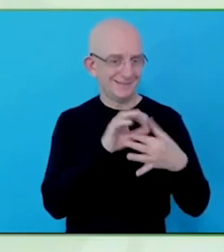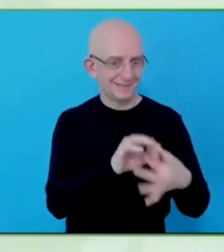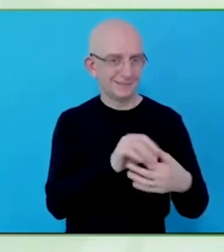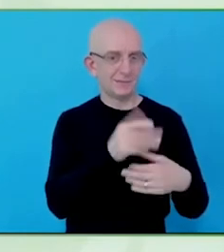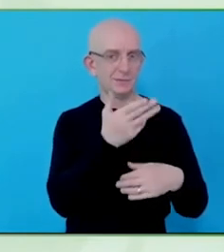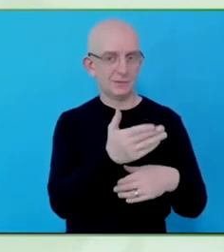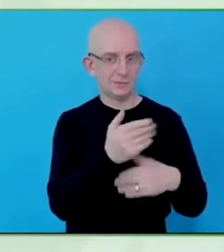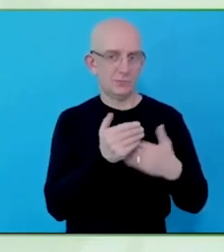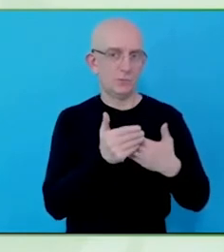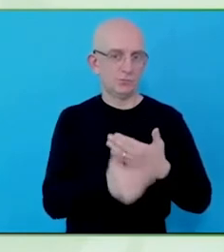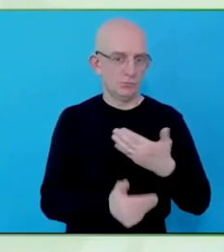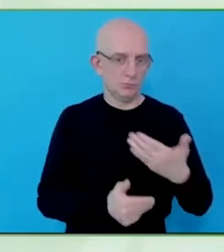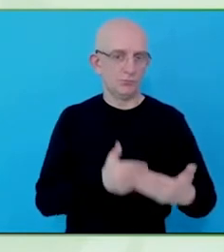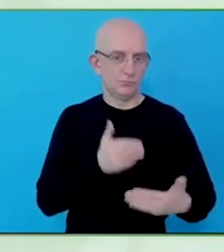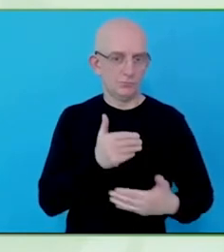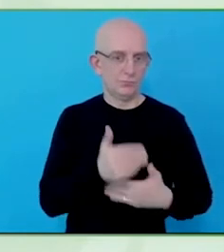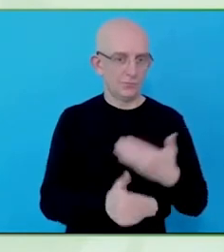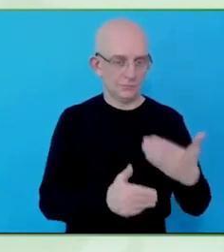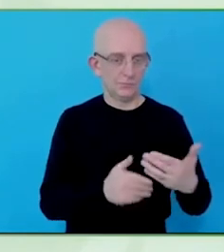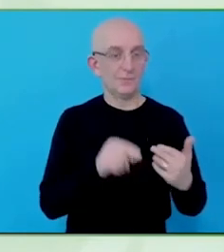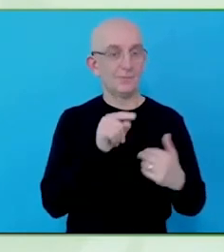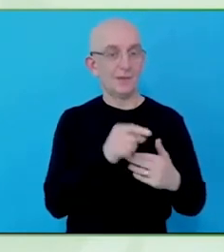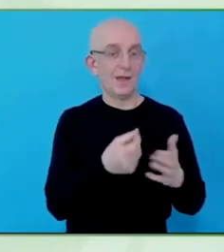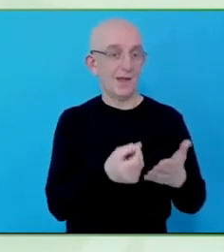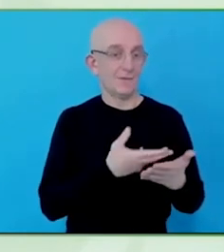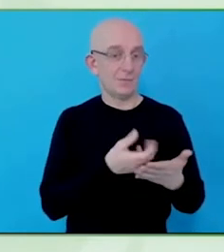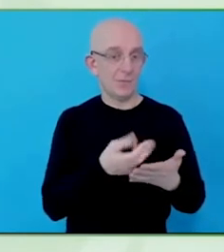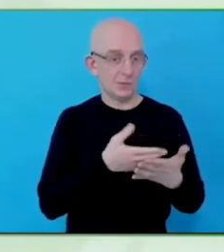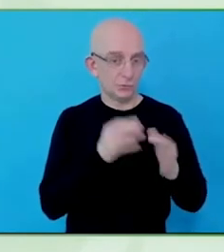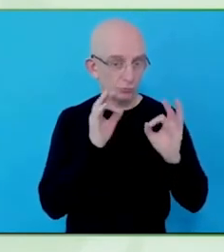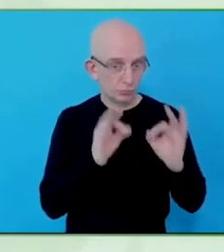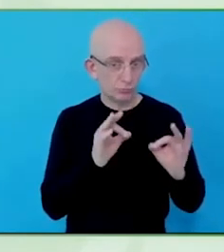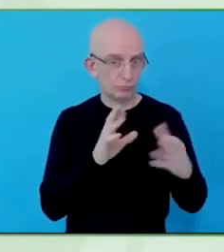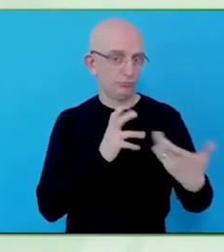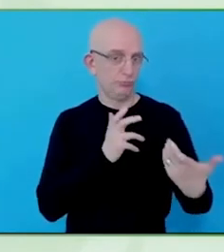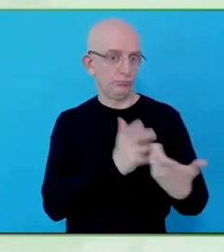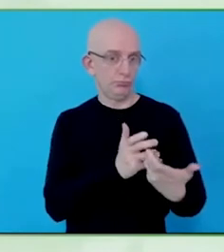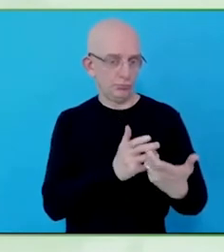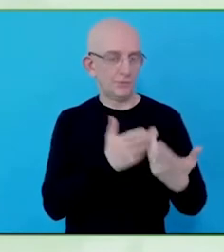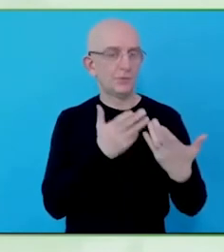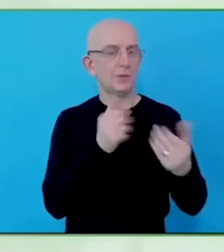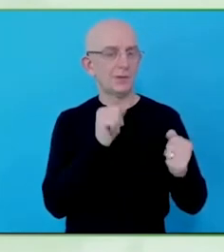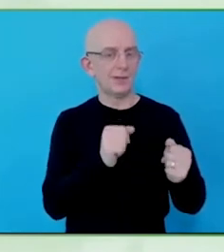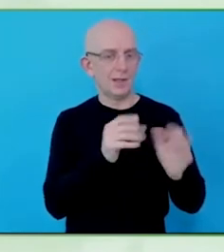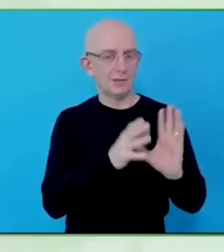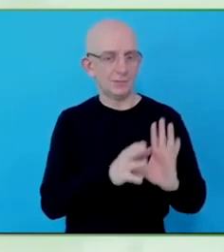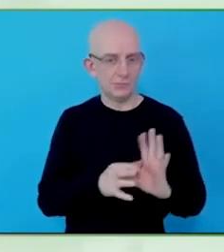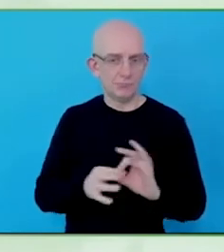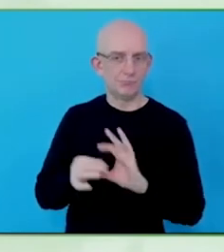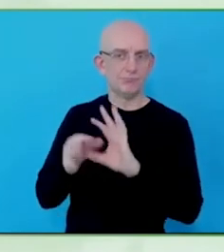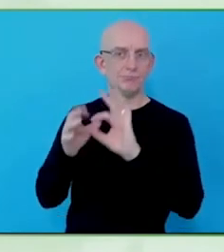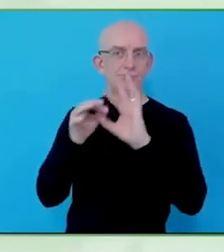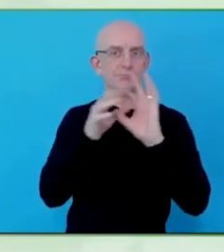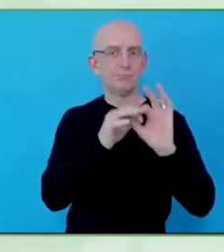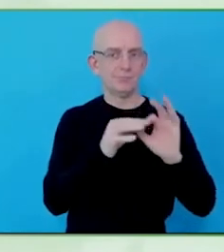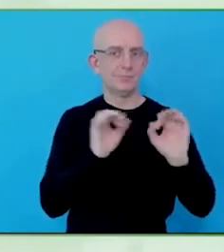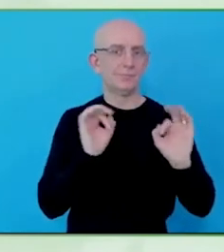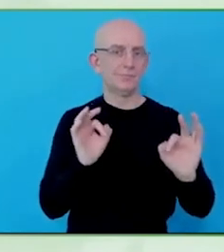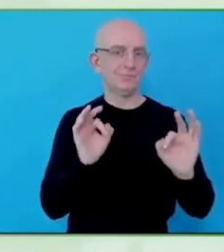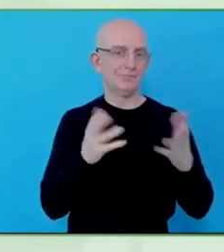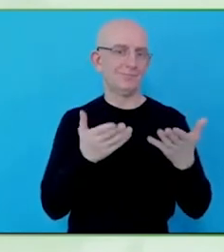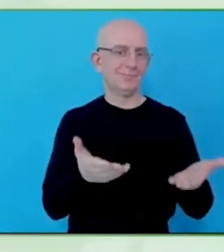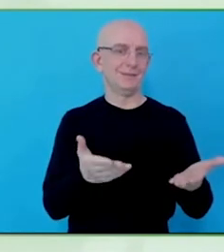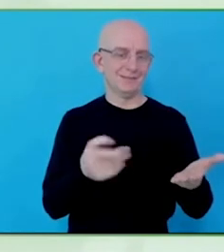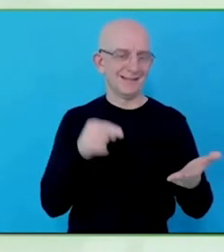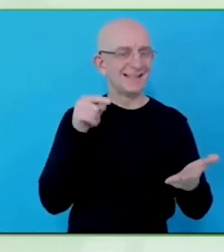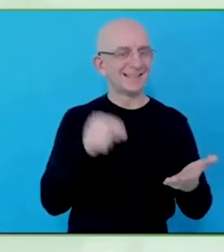accessible information in the beginning. And then we develop the program, then we program the program, and then it